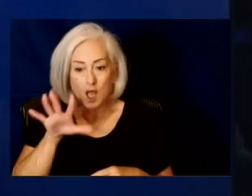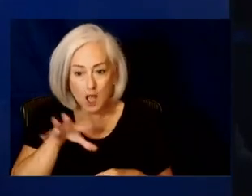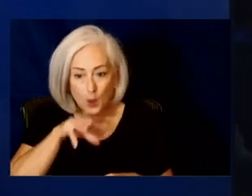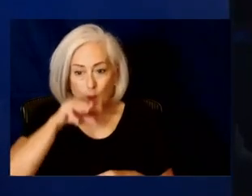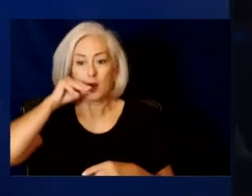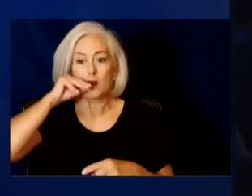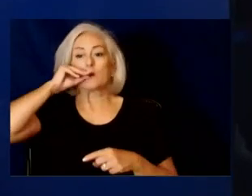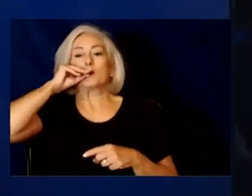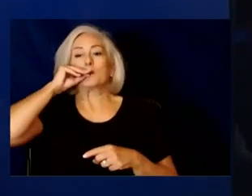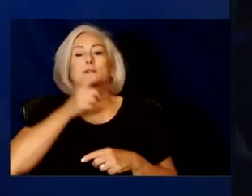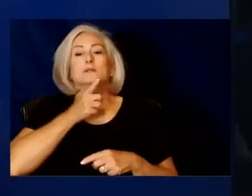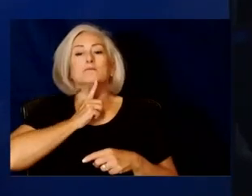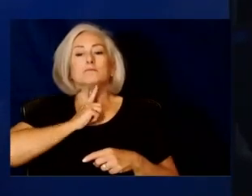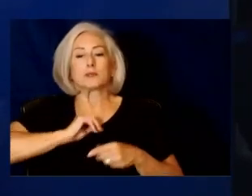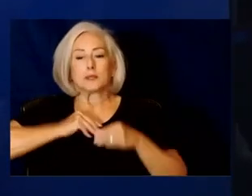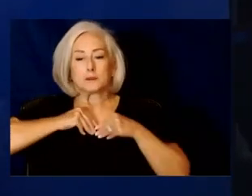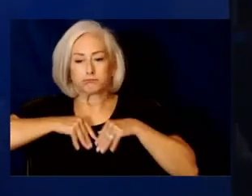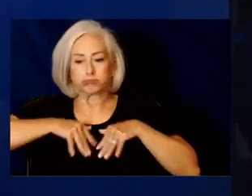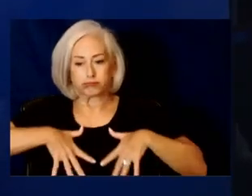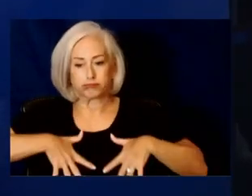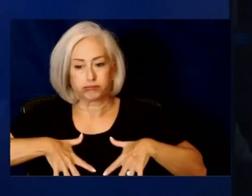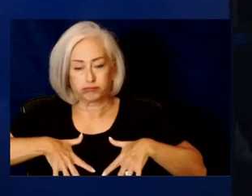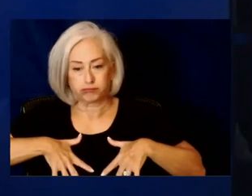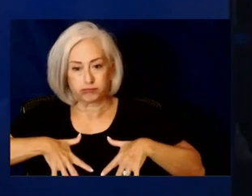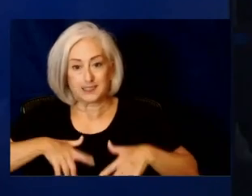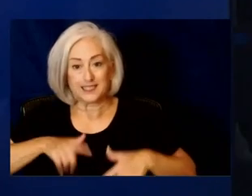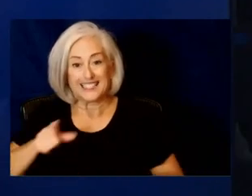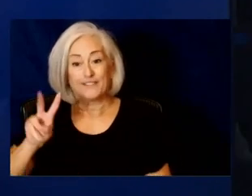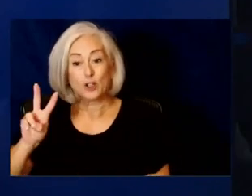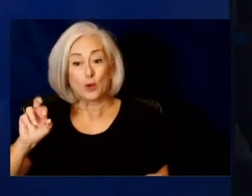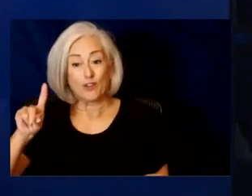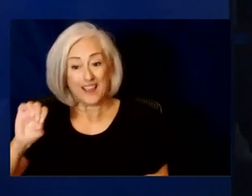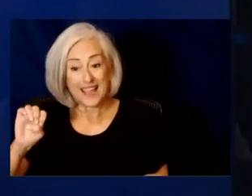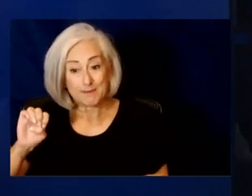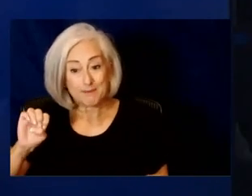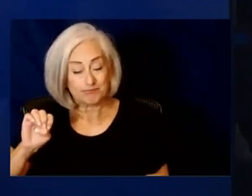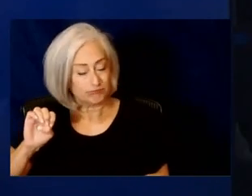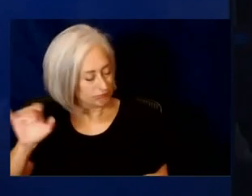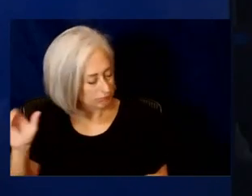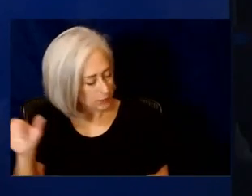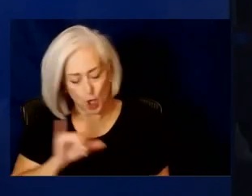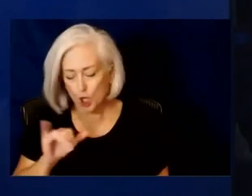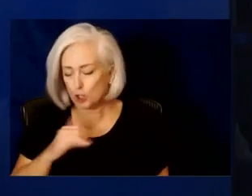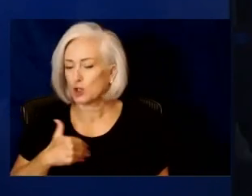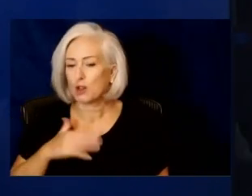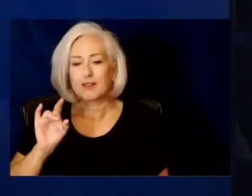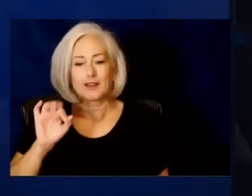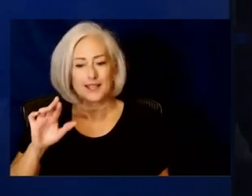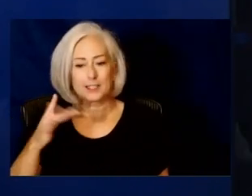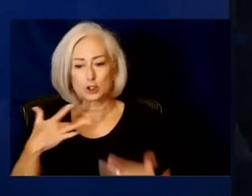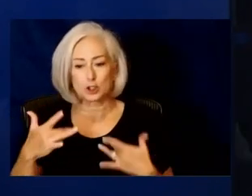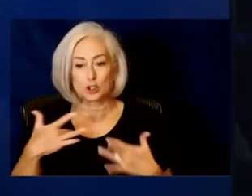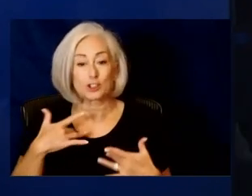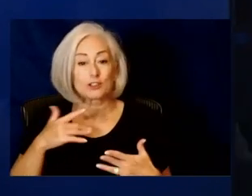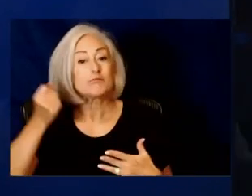all the time, that's a lung cancer concern. You know, it's a simple rule, actually. Your lungs don't like smoke or stuff